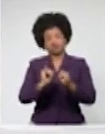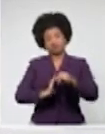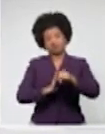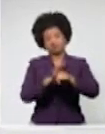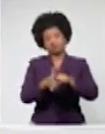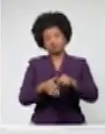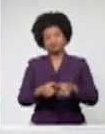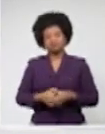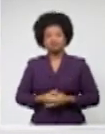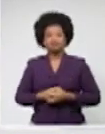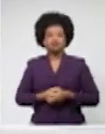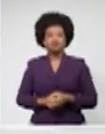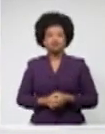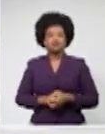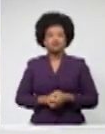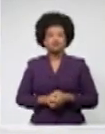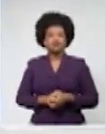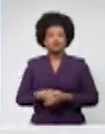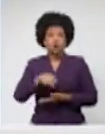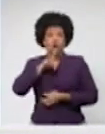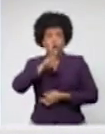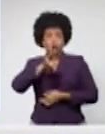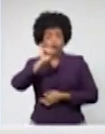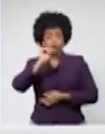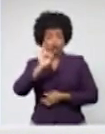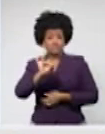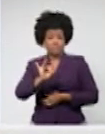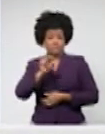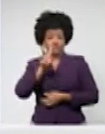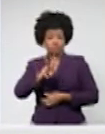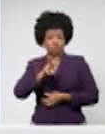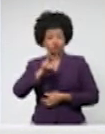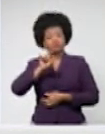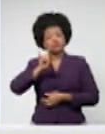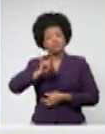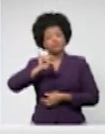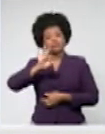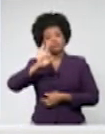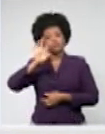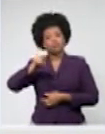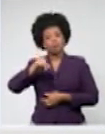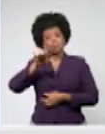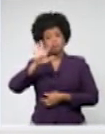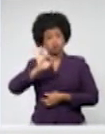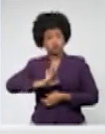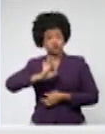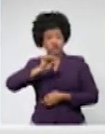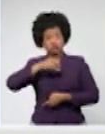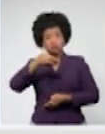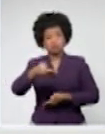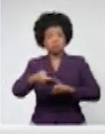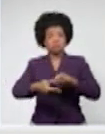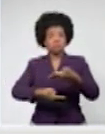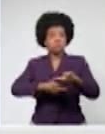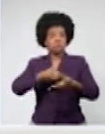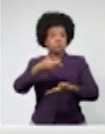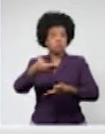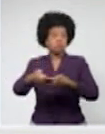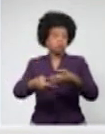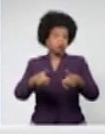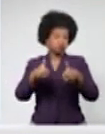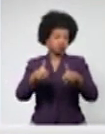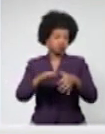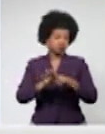2,775 patients diagnosed with the disease until yesterday, 276 are still hospitalized, as we had previously